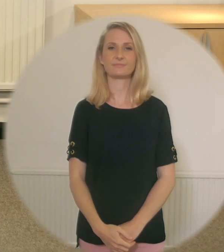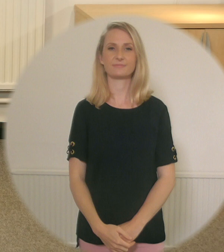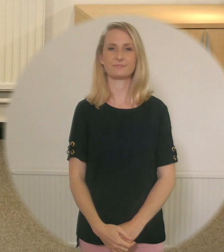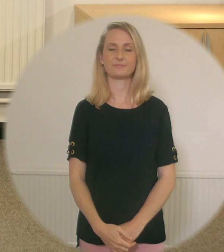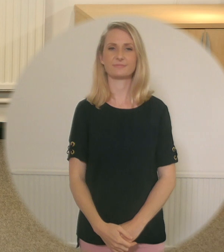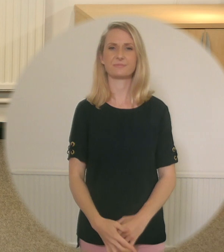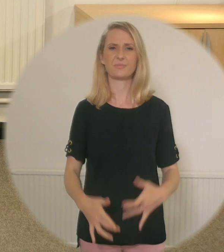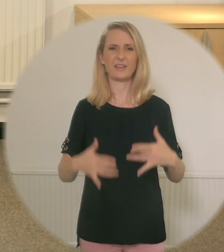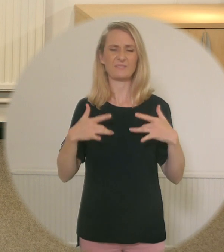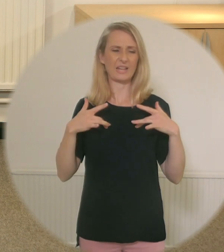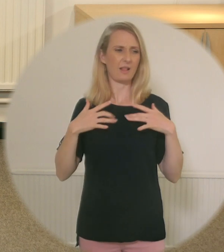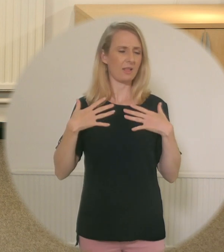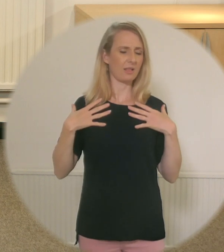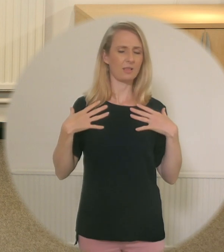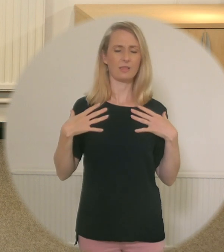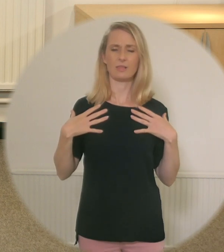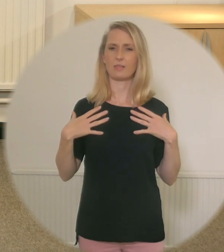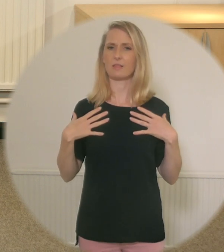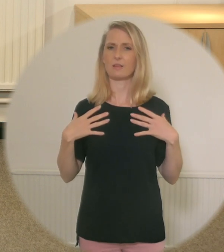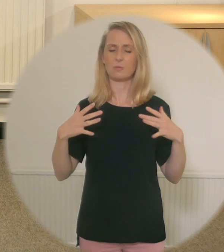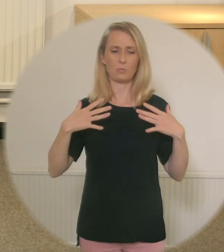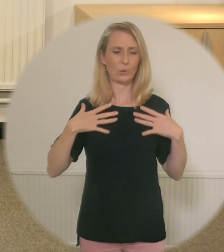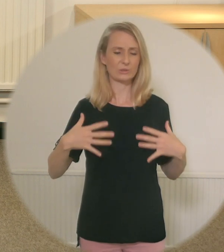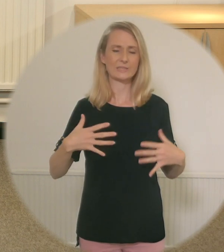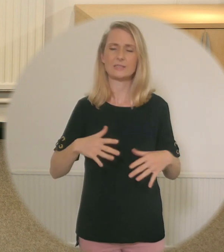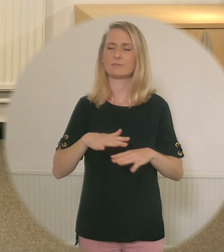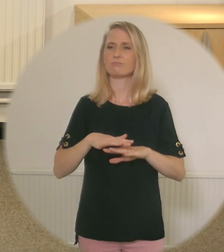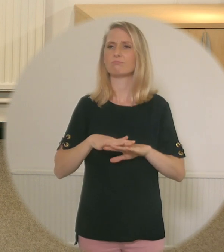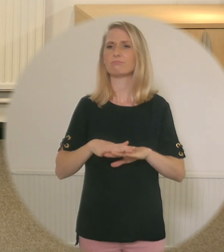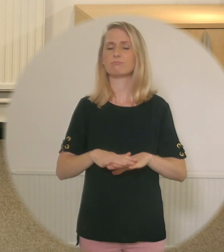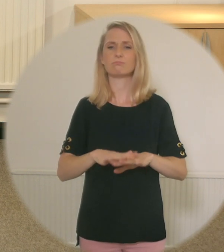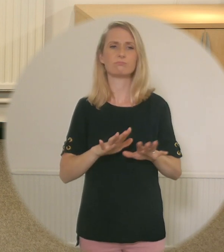the whole of your body sitting here now.